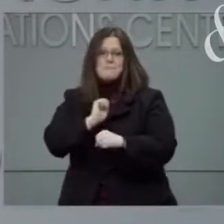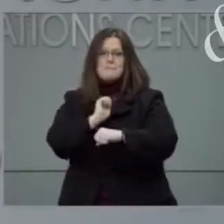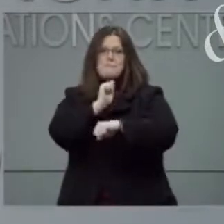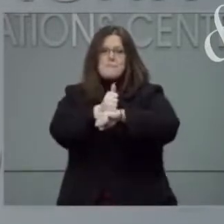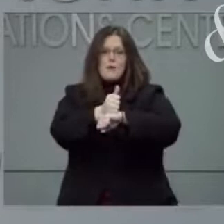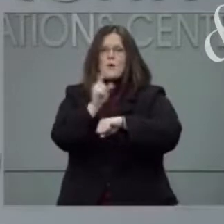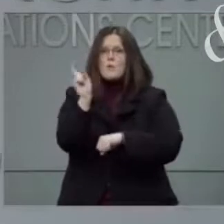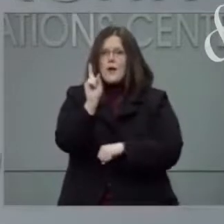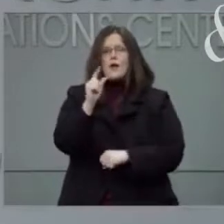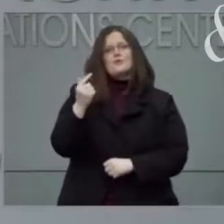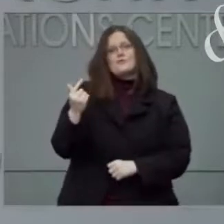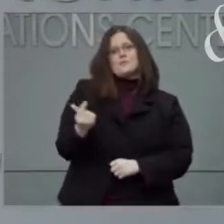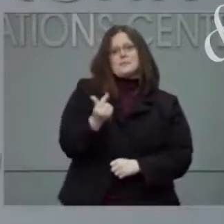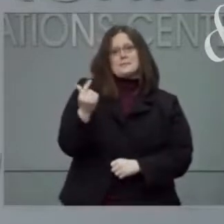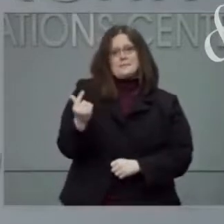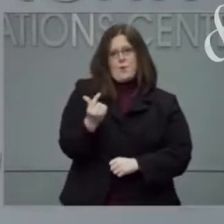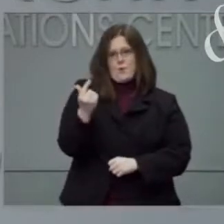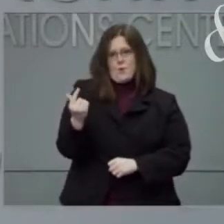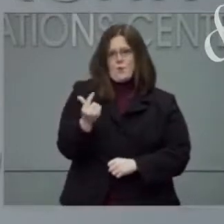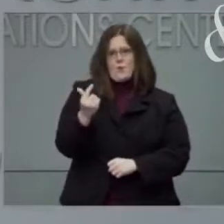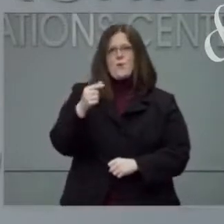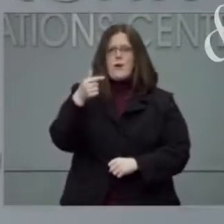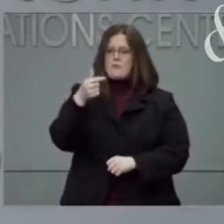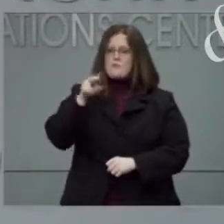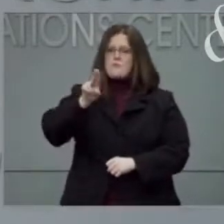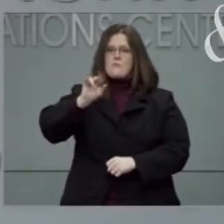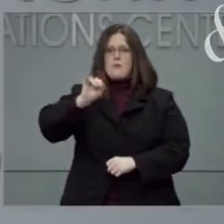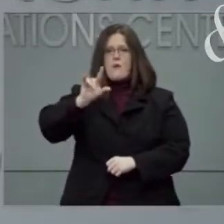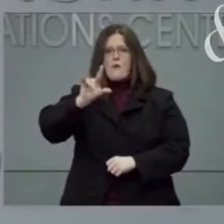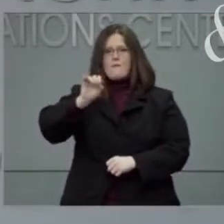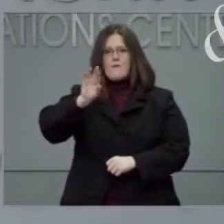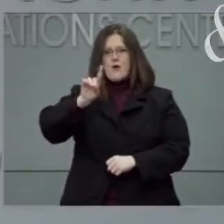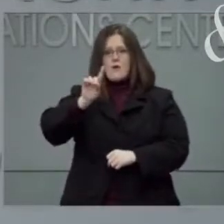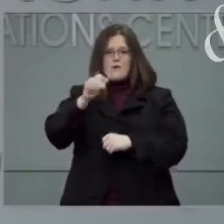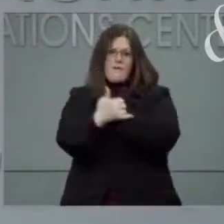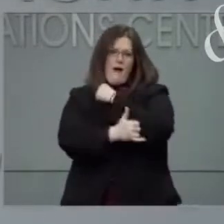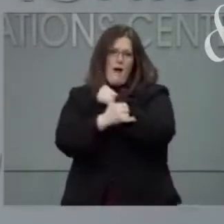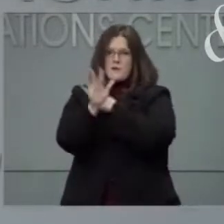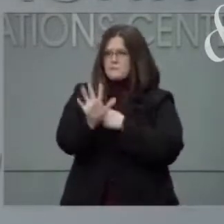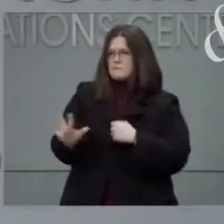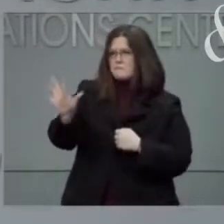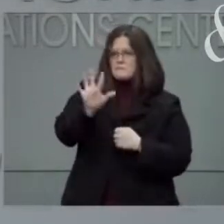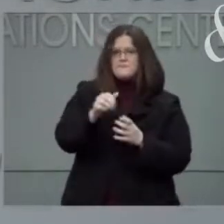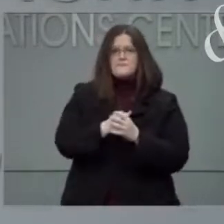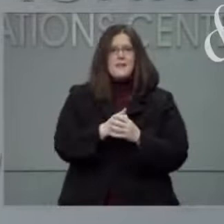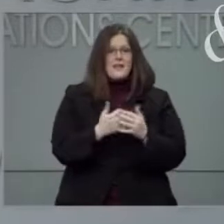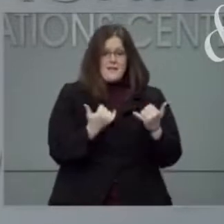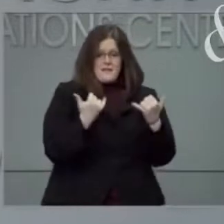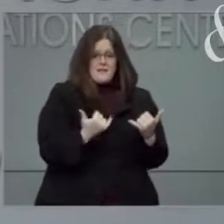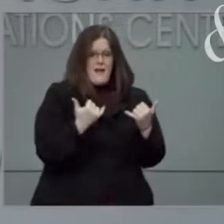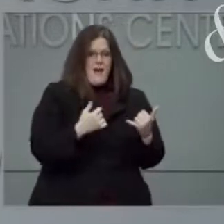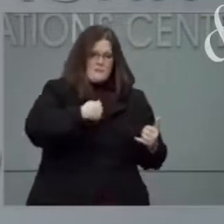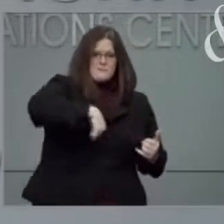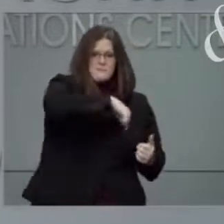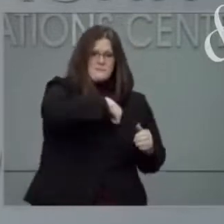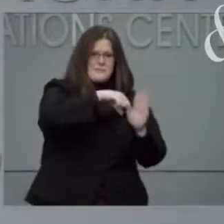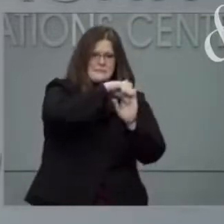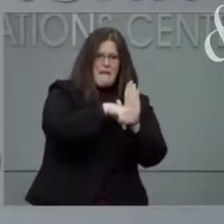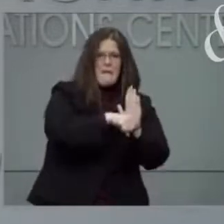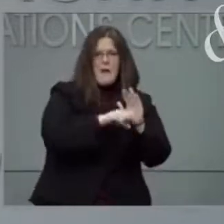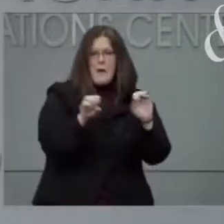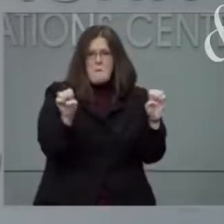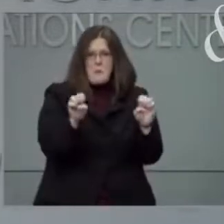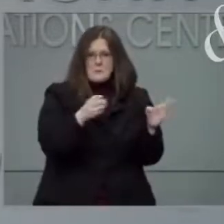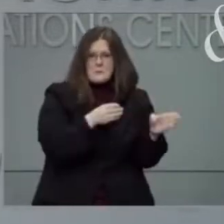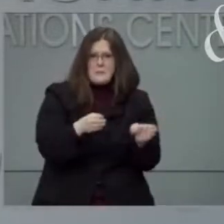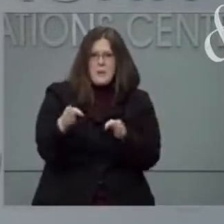underserved communities. Our state and local emergency management teams are hard at work getting the site ready,